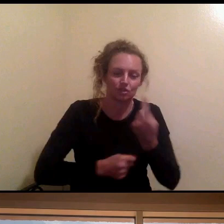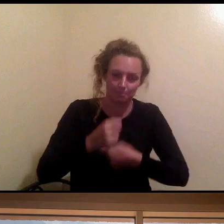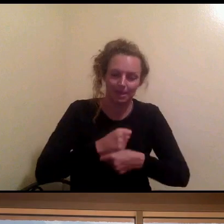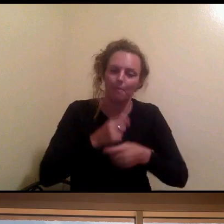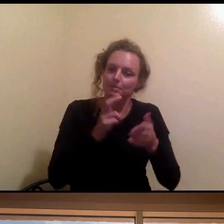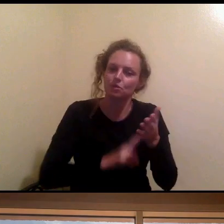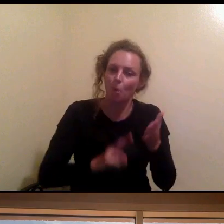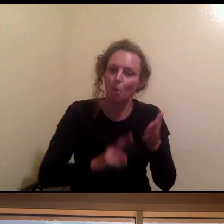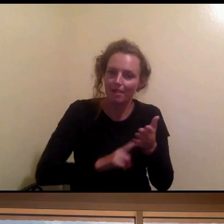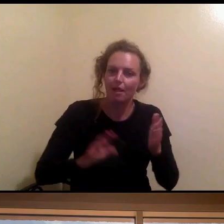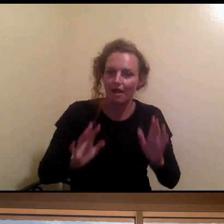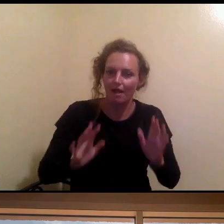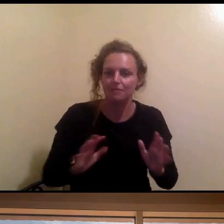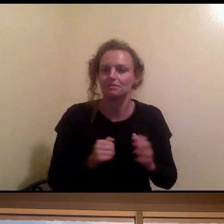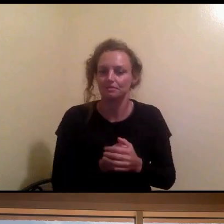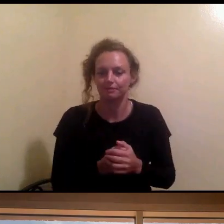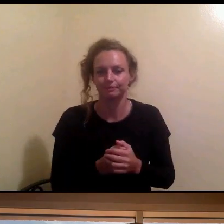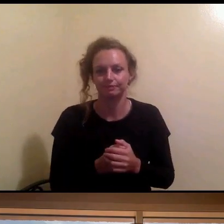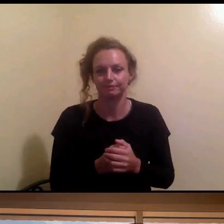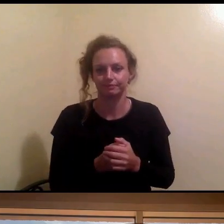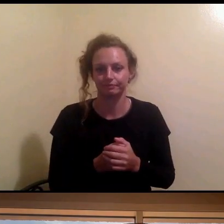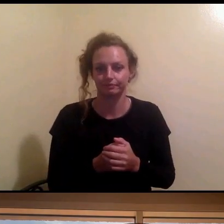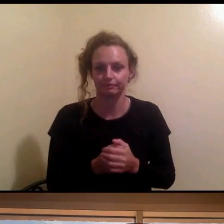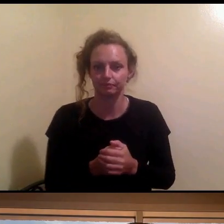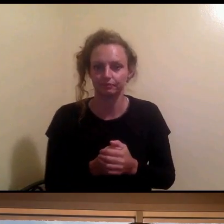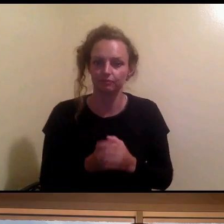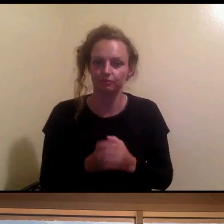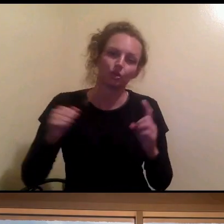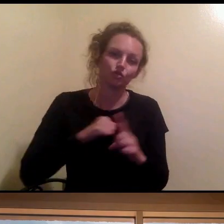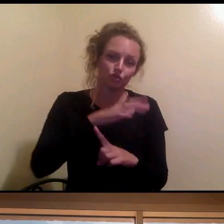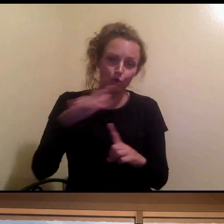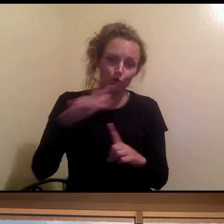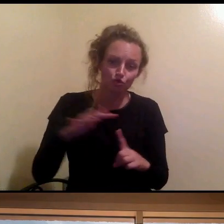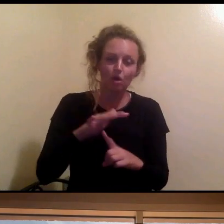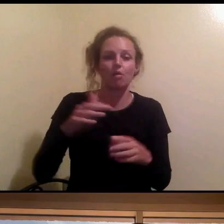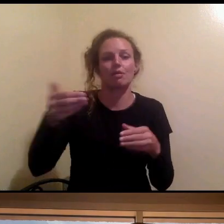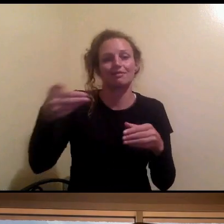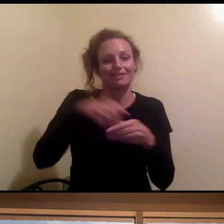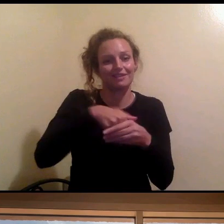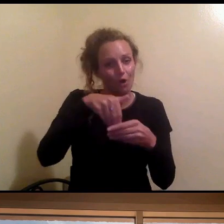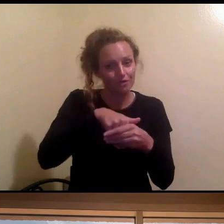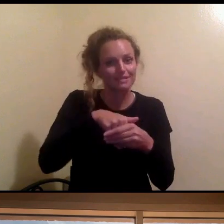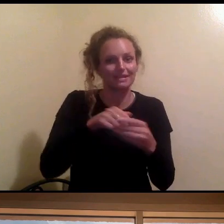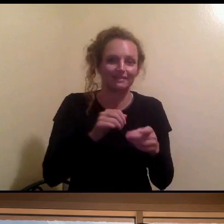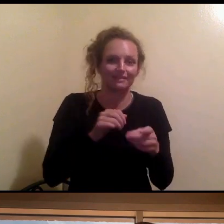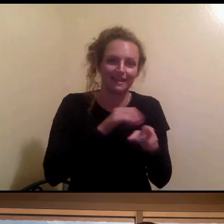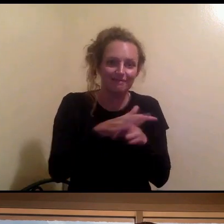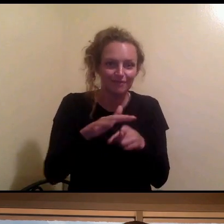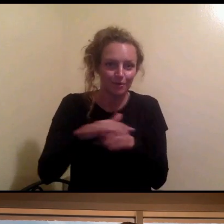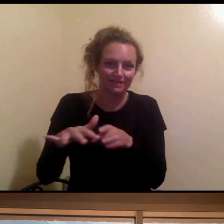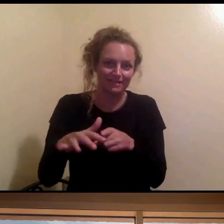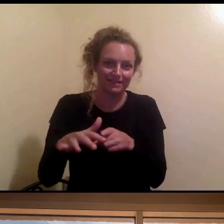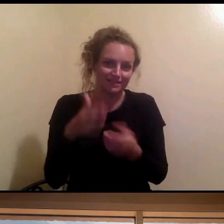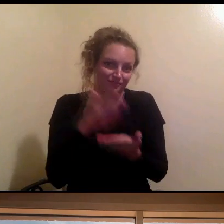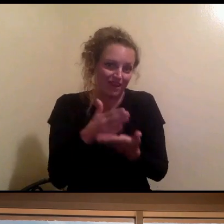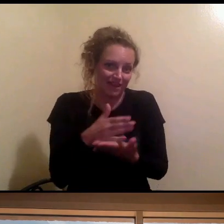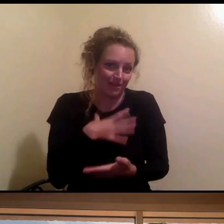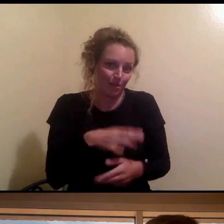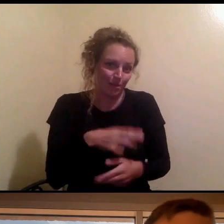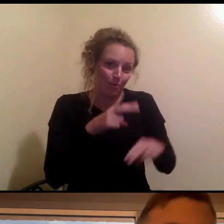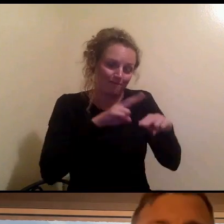and influencers, we're really just going to try and make Fred look cool and like fun stuff. So, I've got